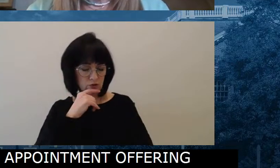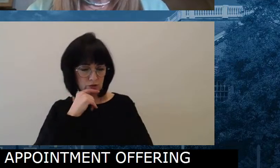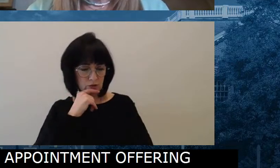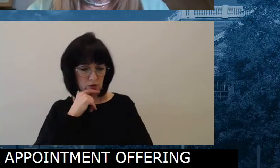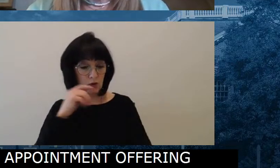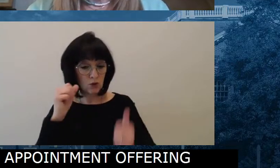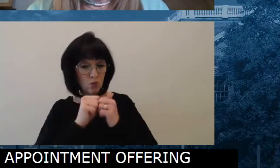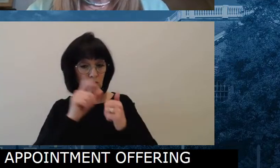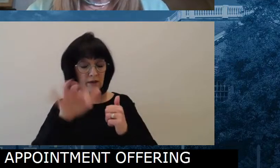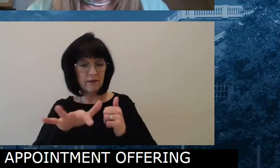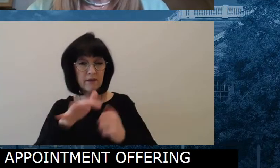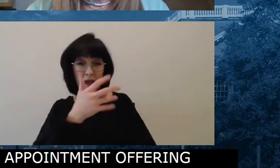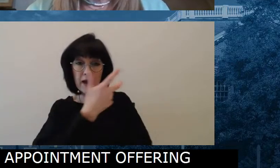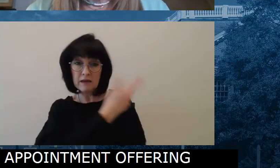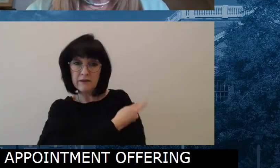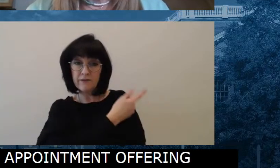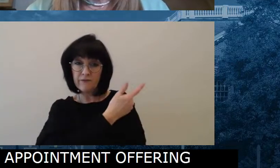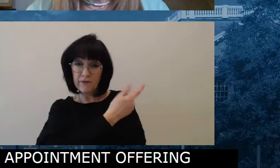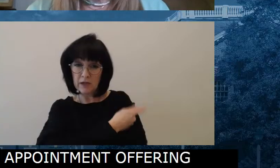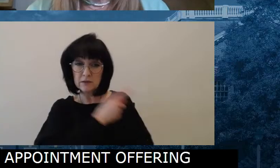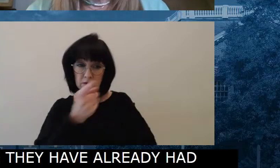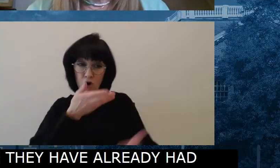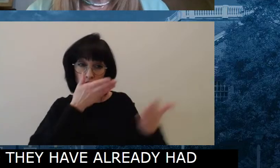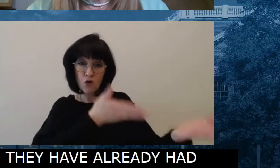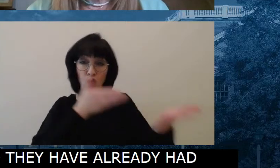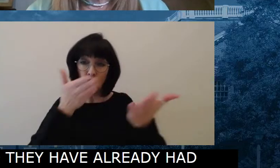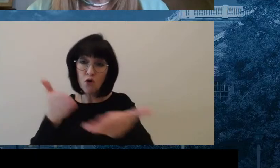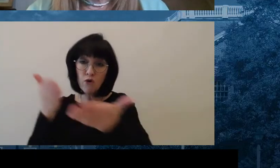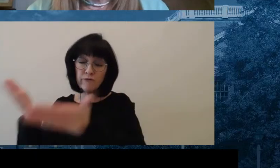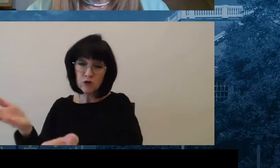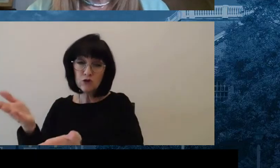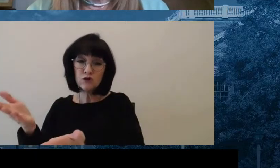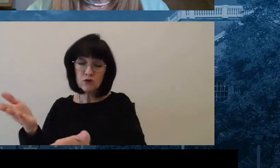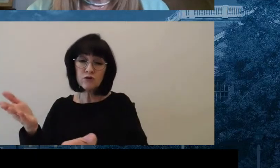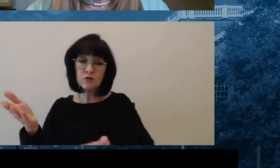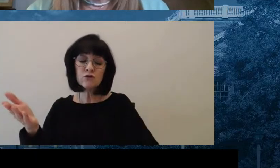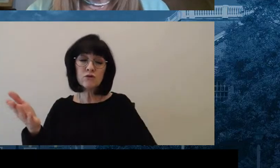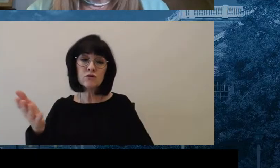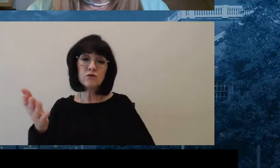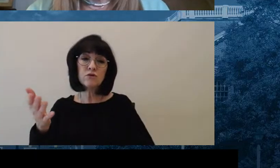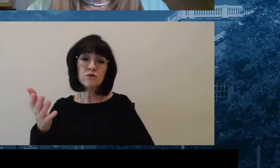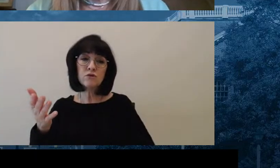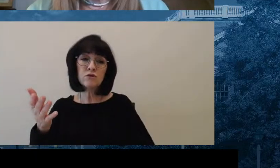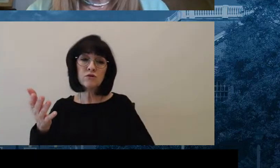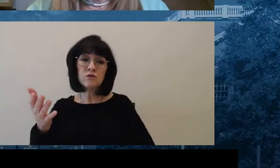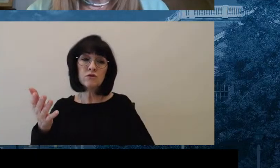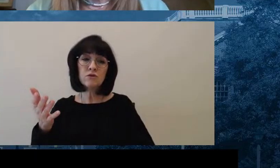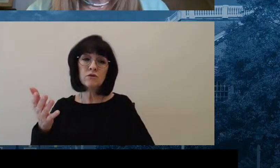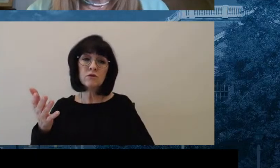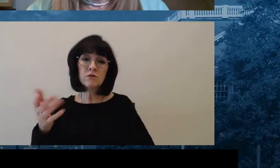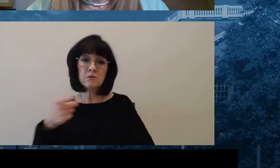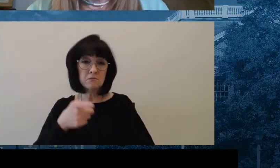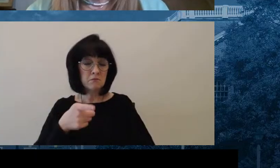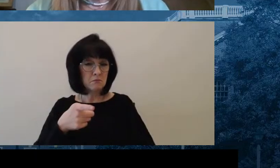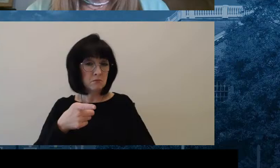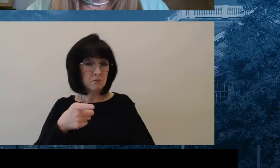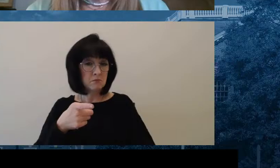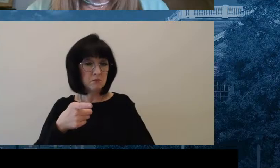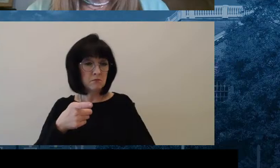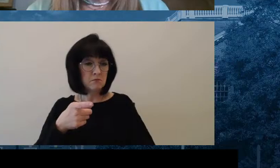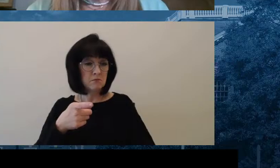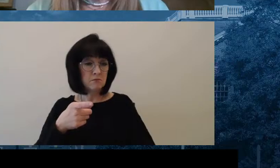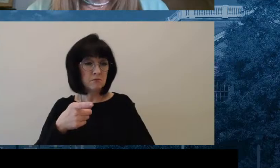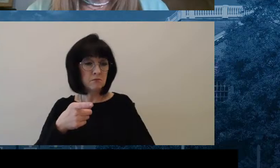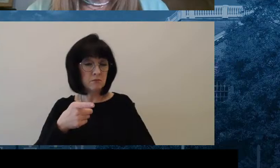vaccine effort expanding and more people in the state getting vaccinated, is the state developing more sense as to when it might be appropriate to start